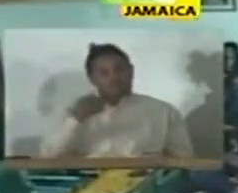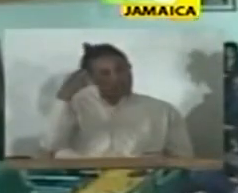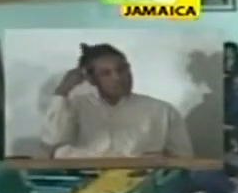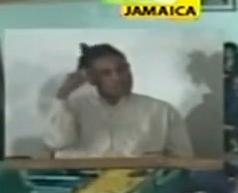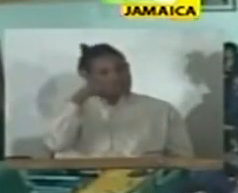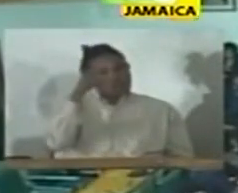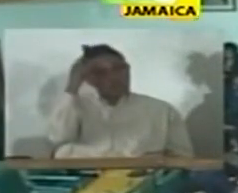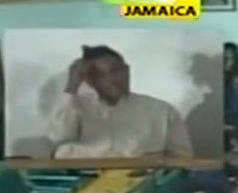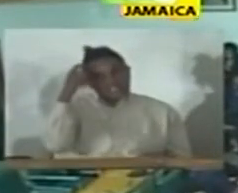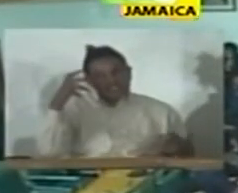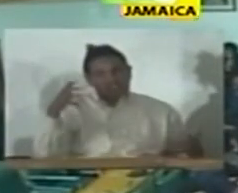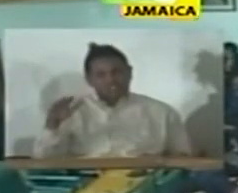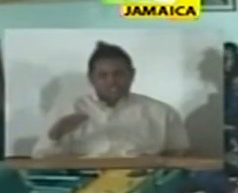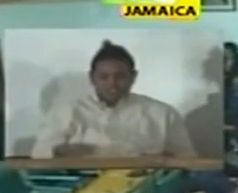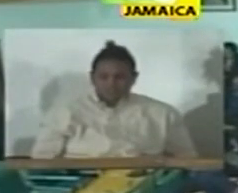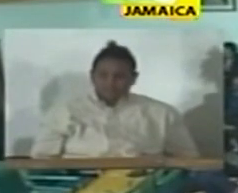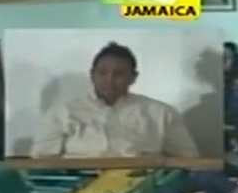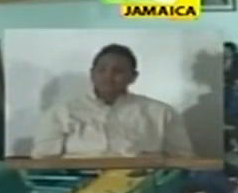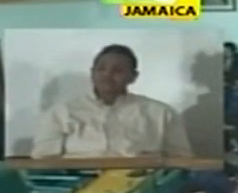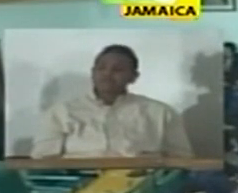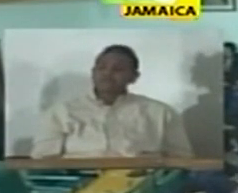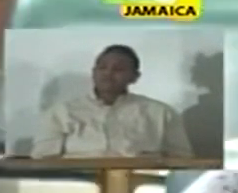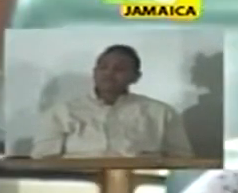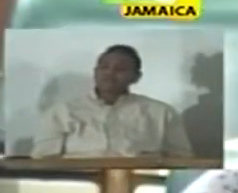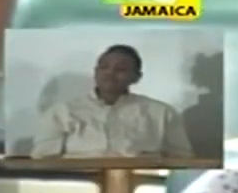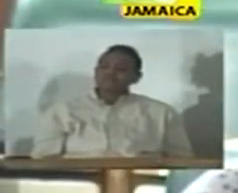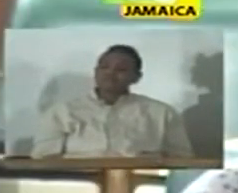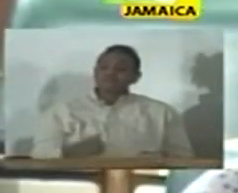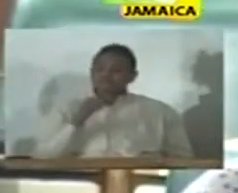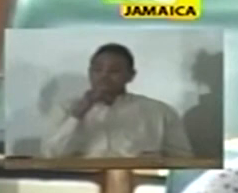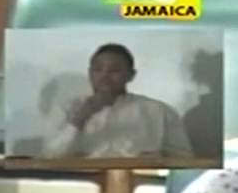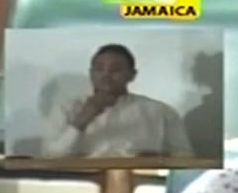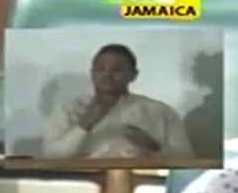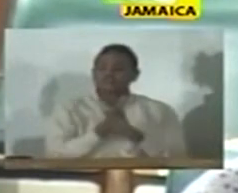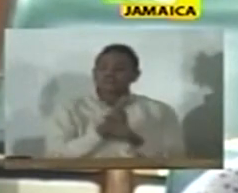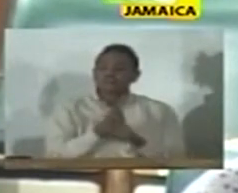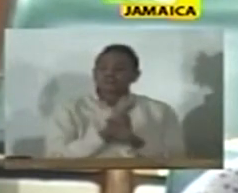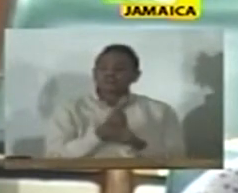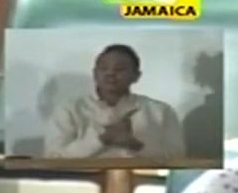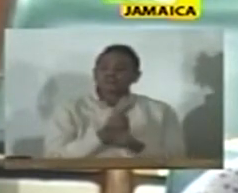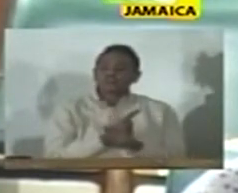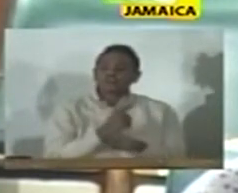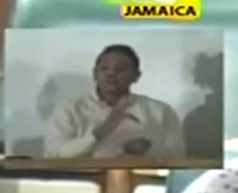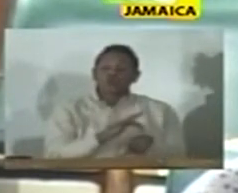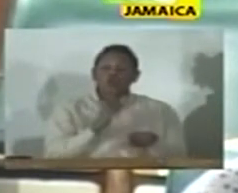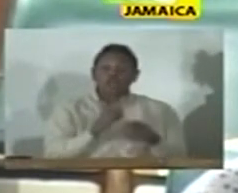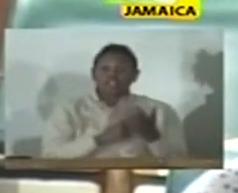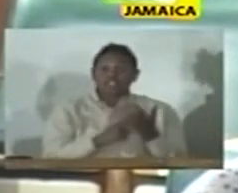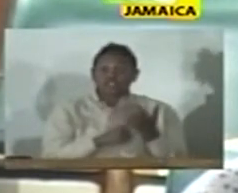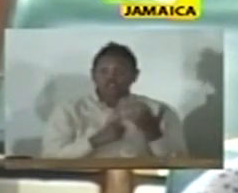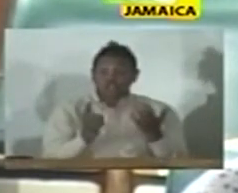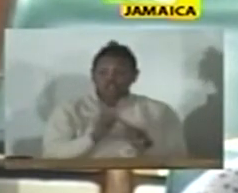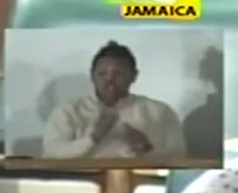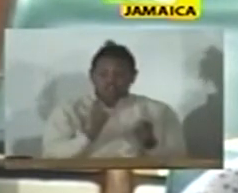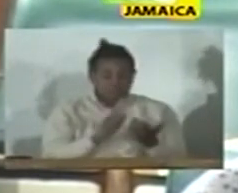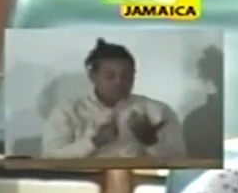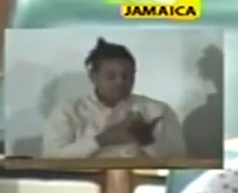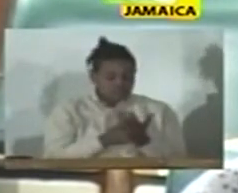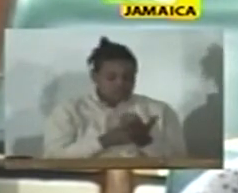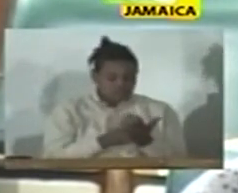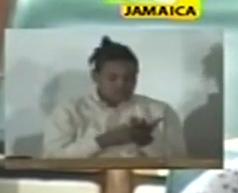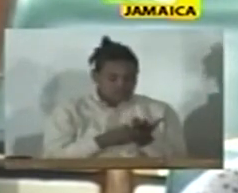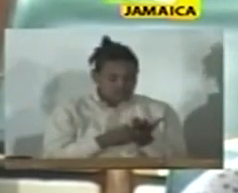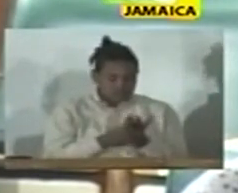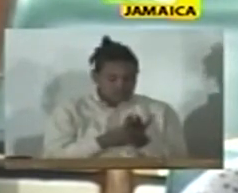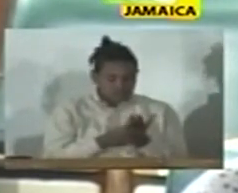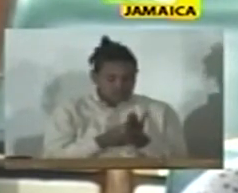understands that it is not appropriate. There were earlier in the discussion, the names were